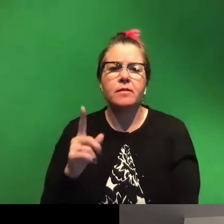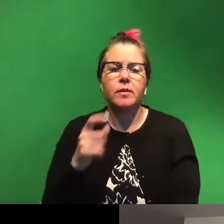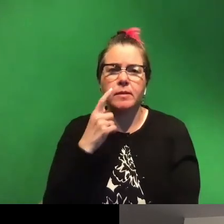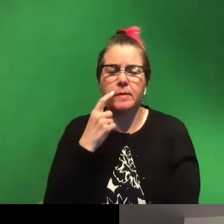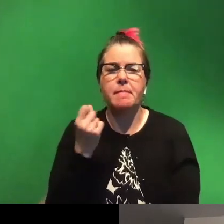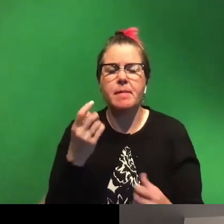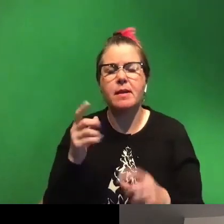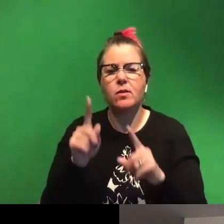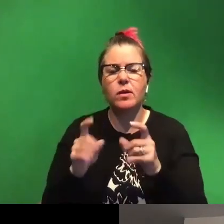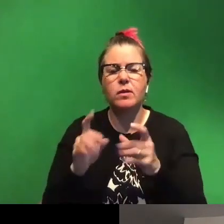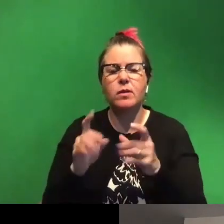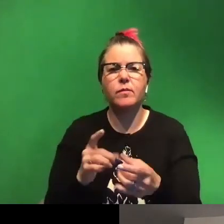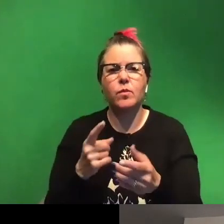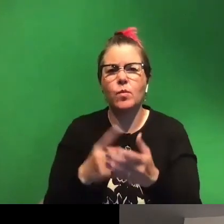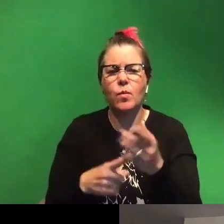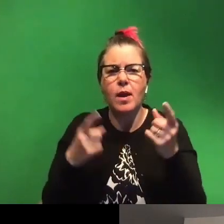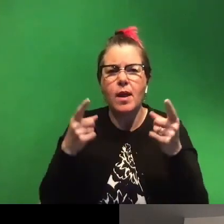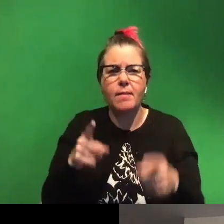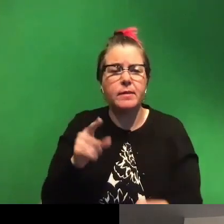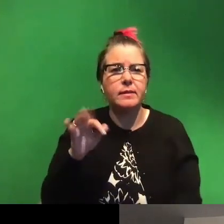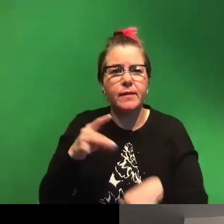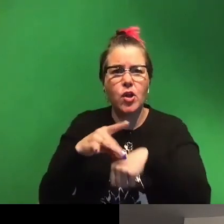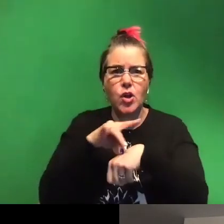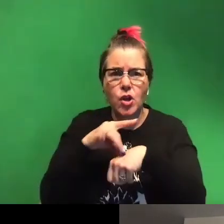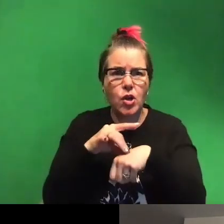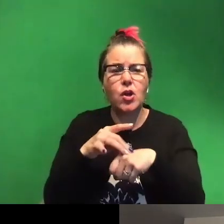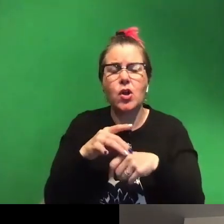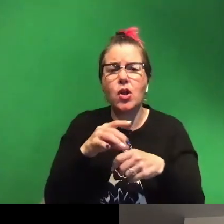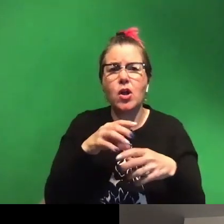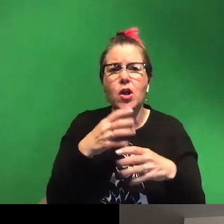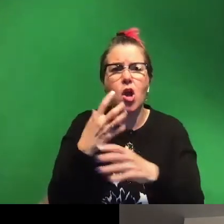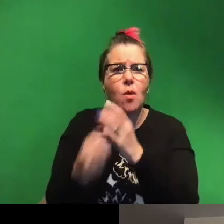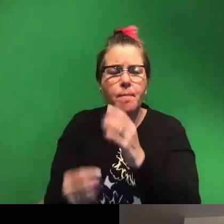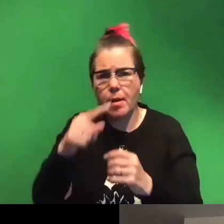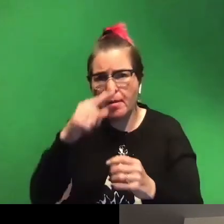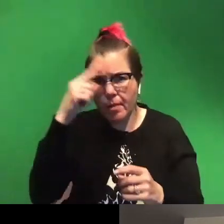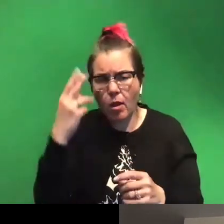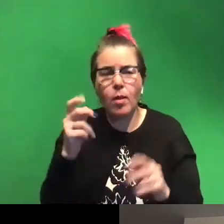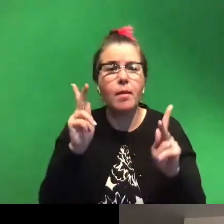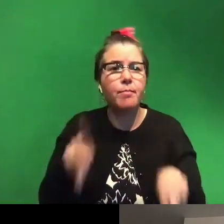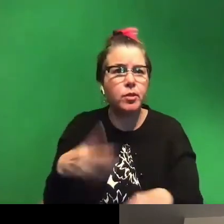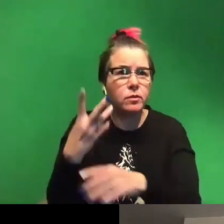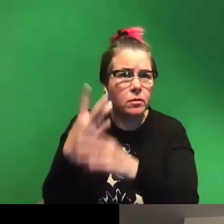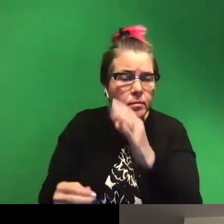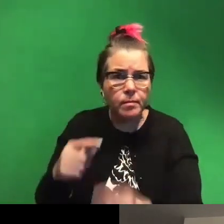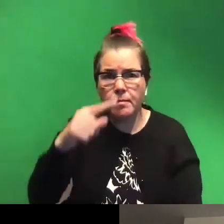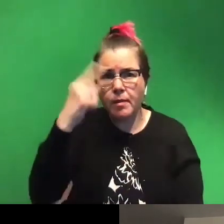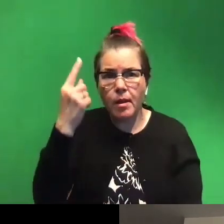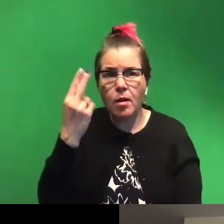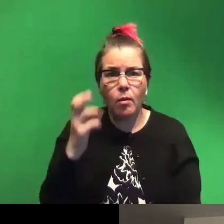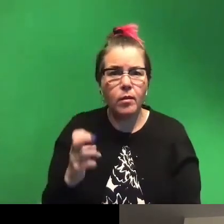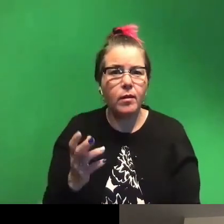questions about what happens if Earth goes into a black hole. What happens if a person goes into a black hole? Nothing